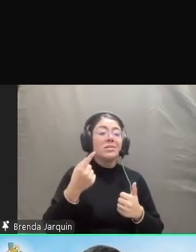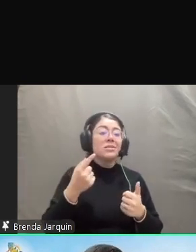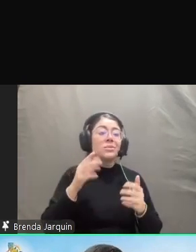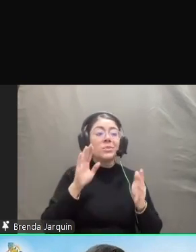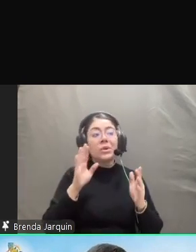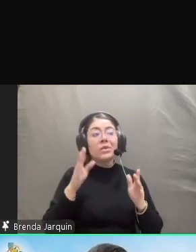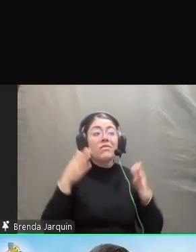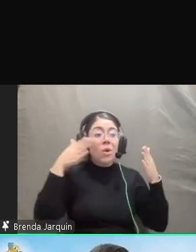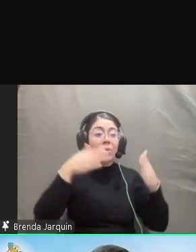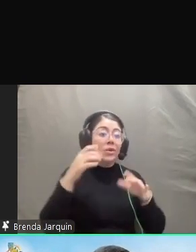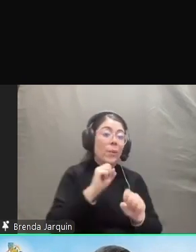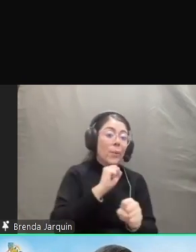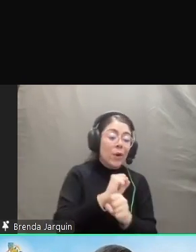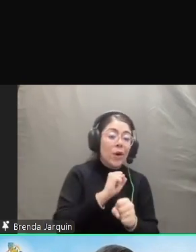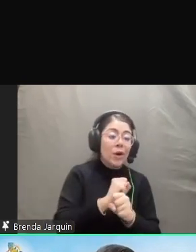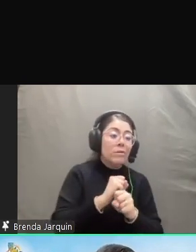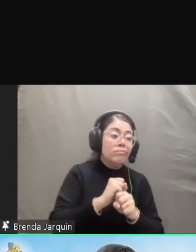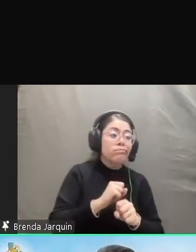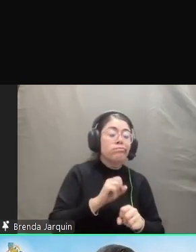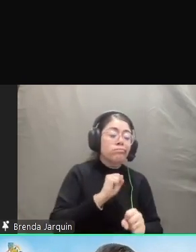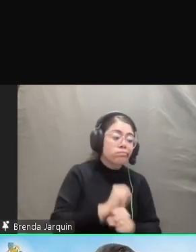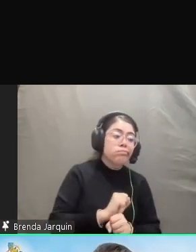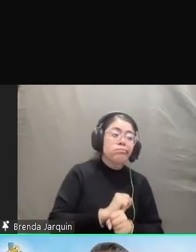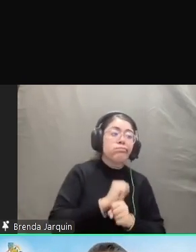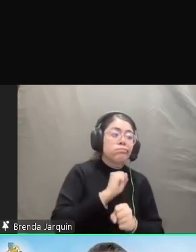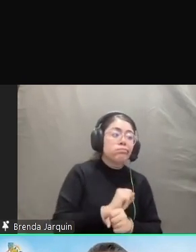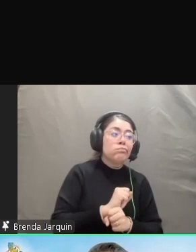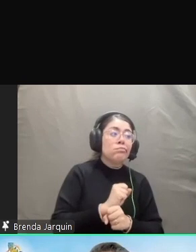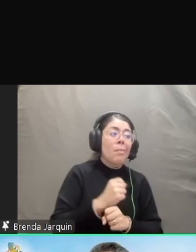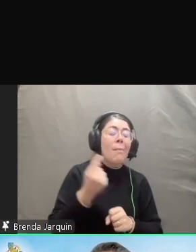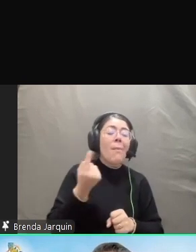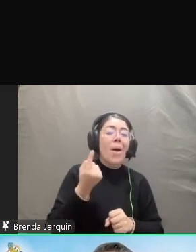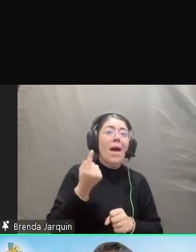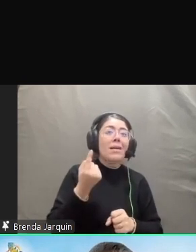comes up, and it's usually a negative